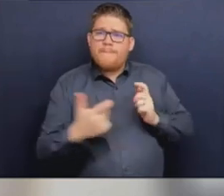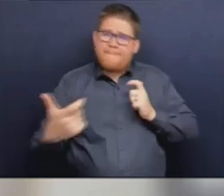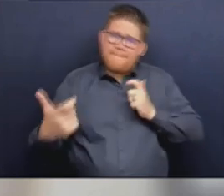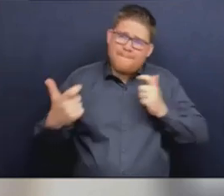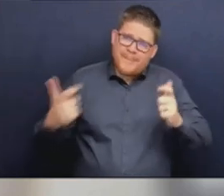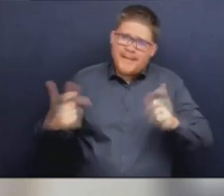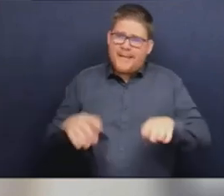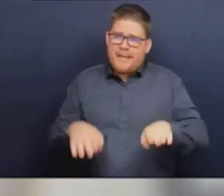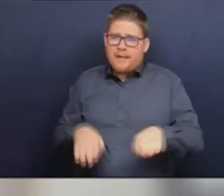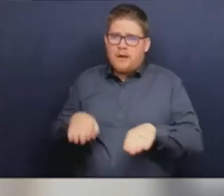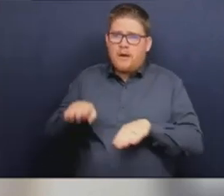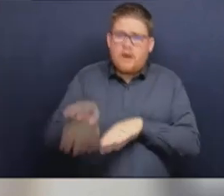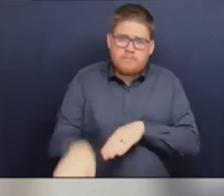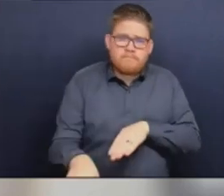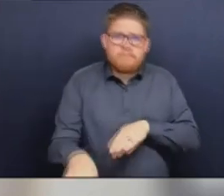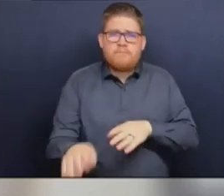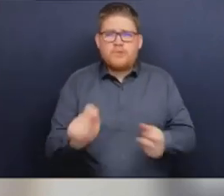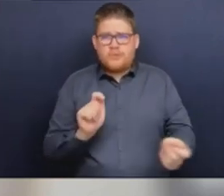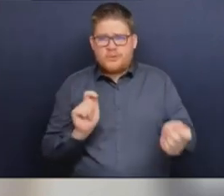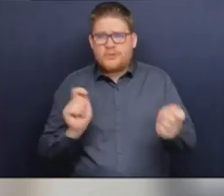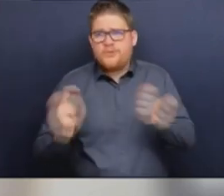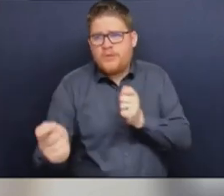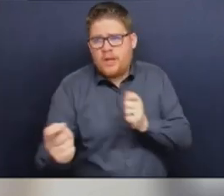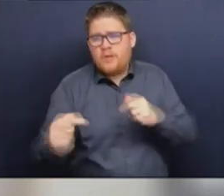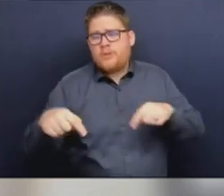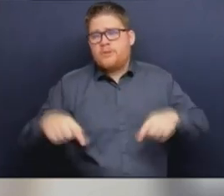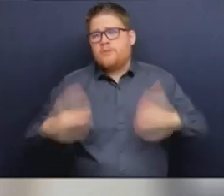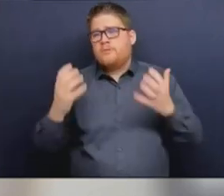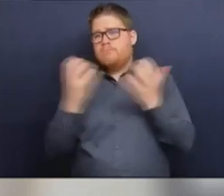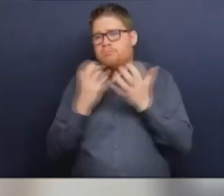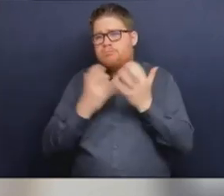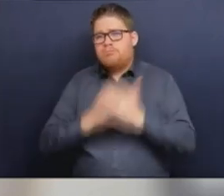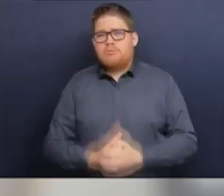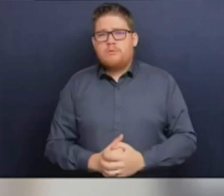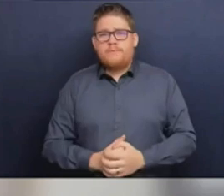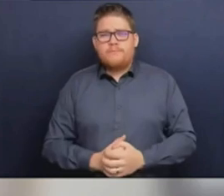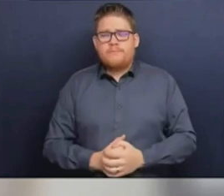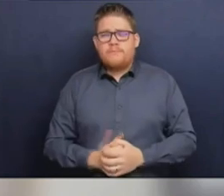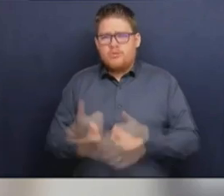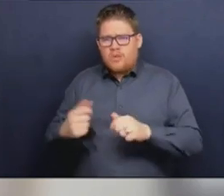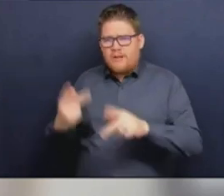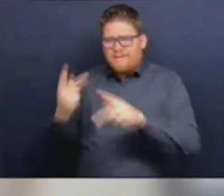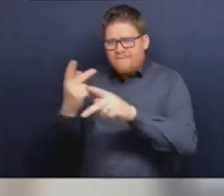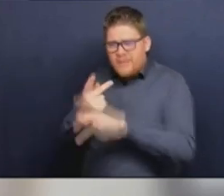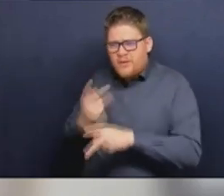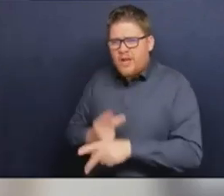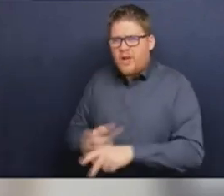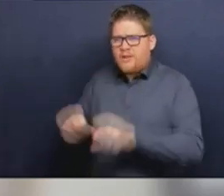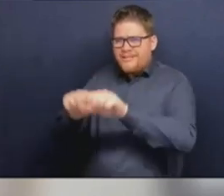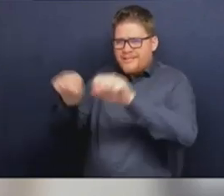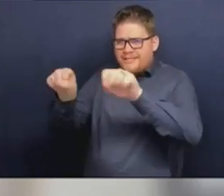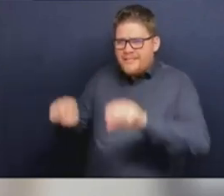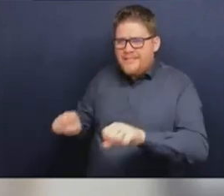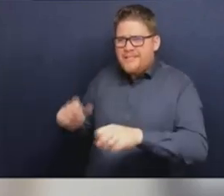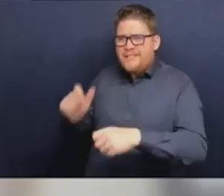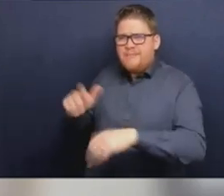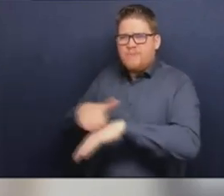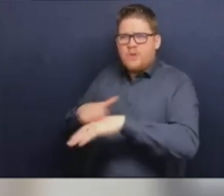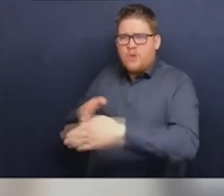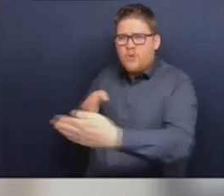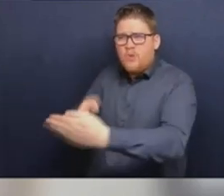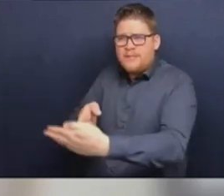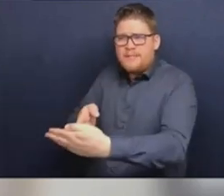collection regarding systemic racism and the discrimination faced by BIPOC